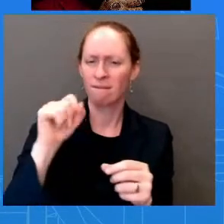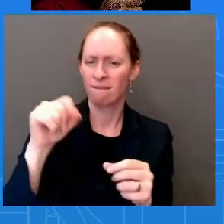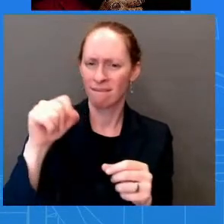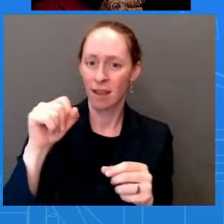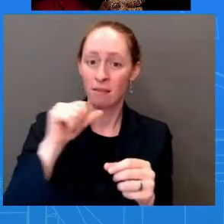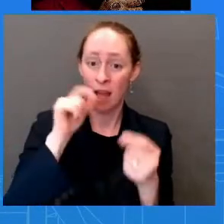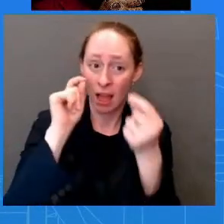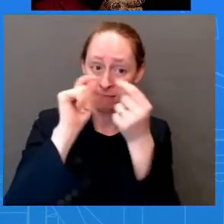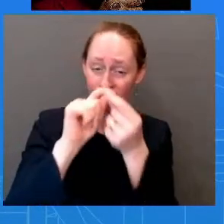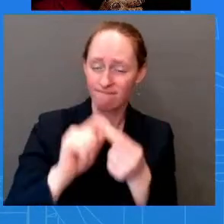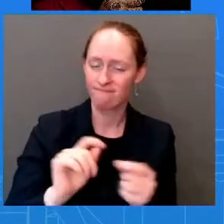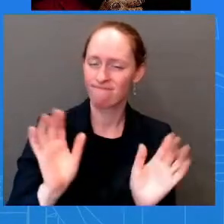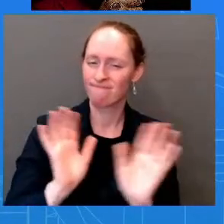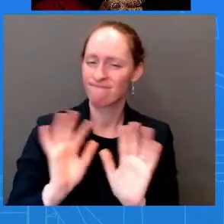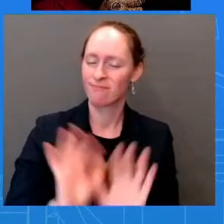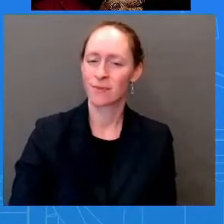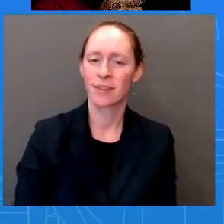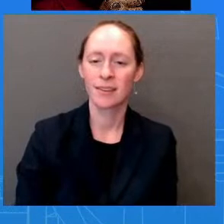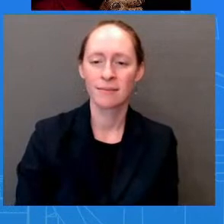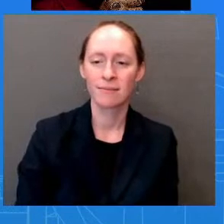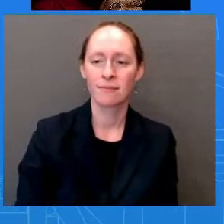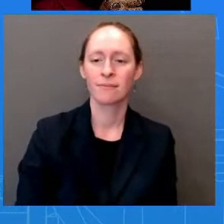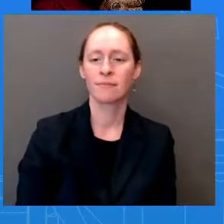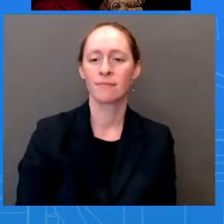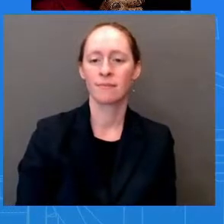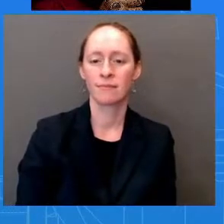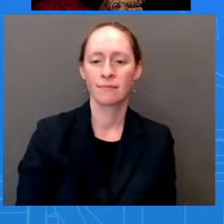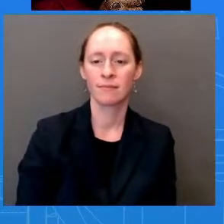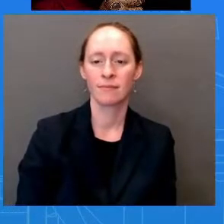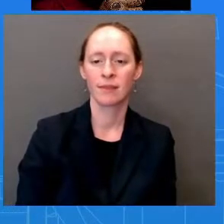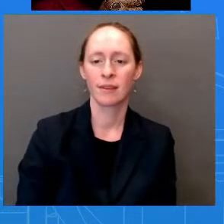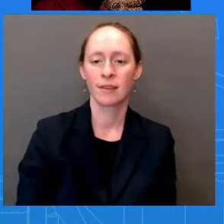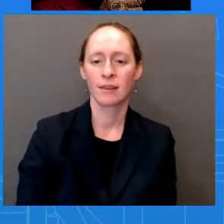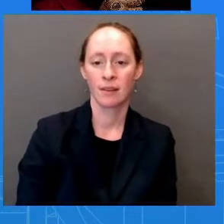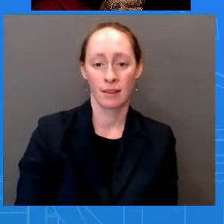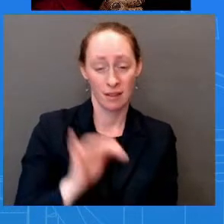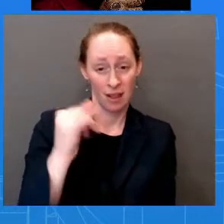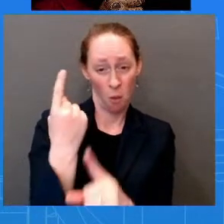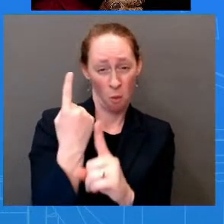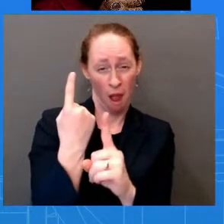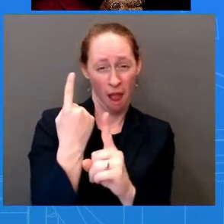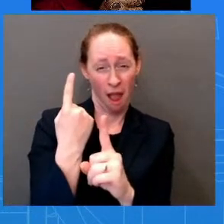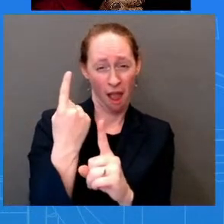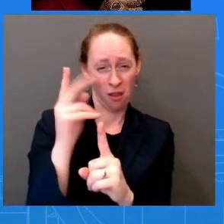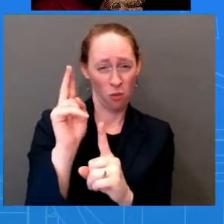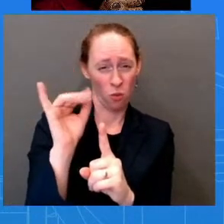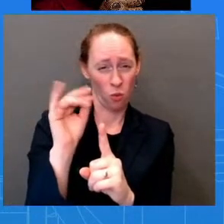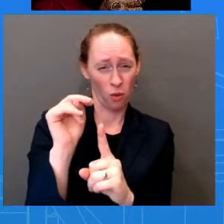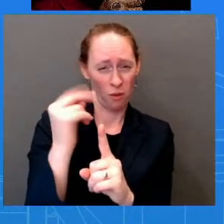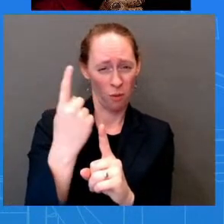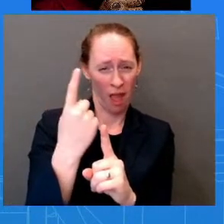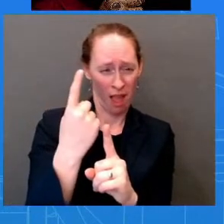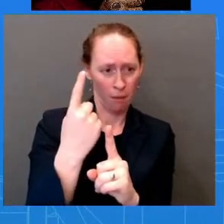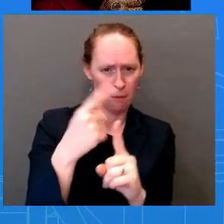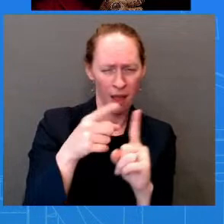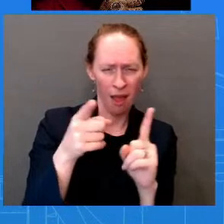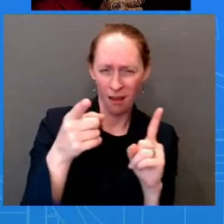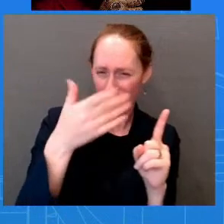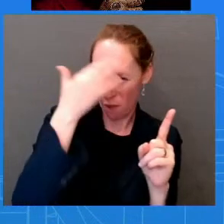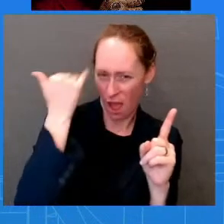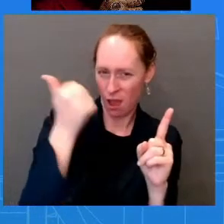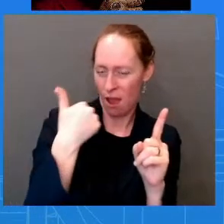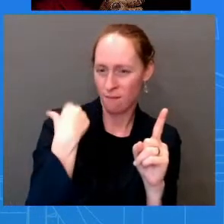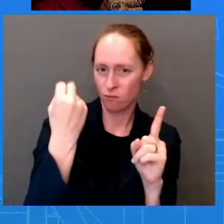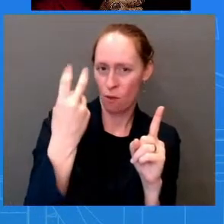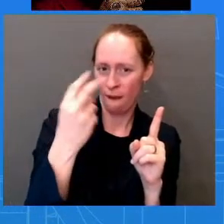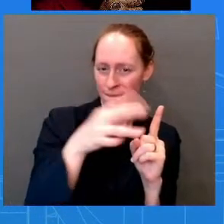one president out of 12, and I know that they voted yesterday. This particular. Thank you so much,